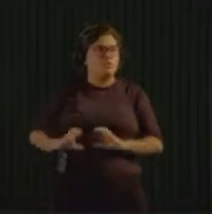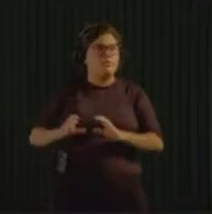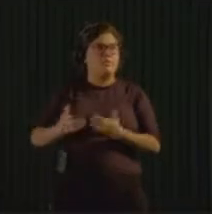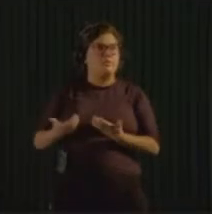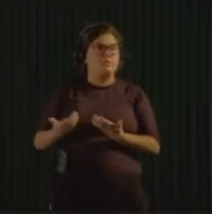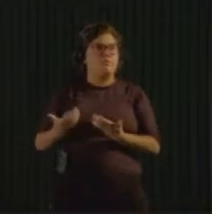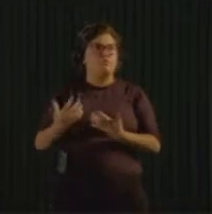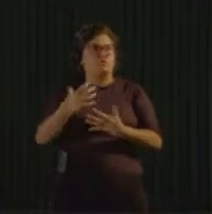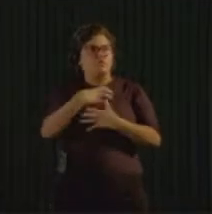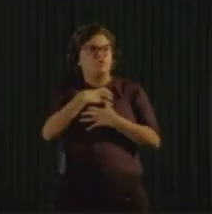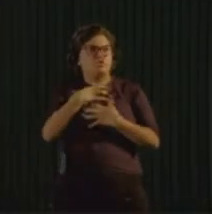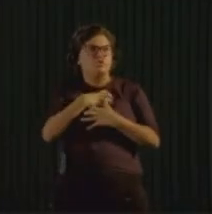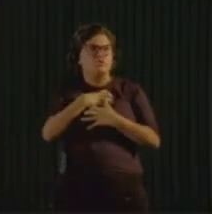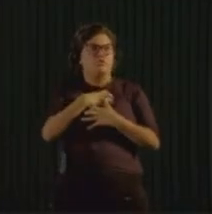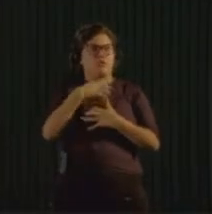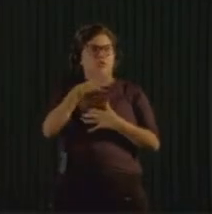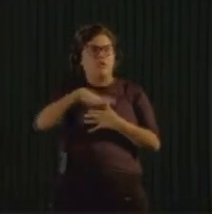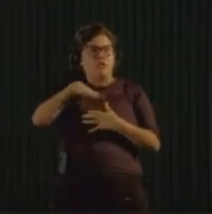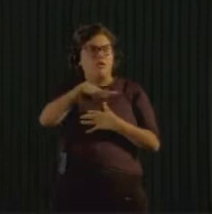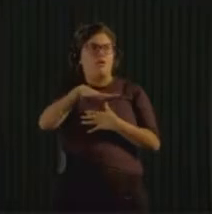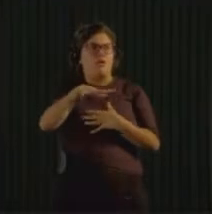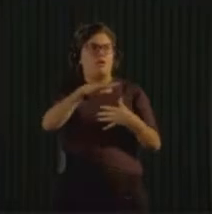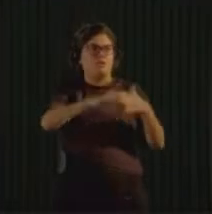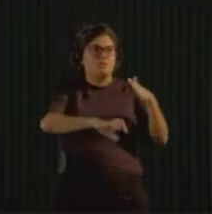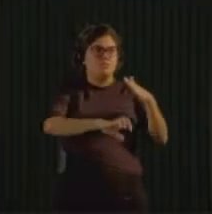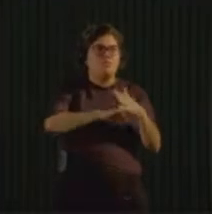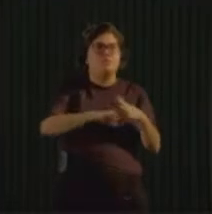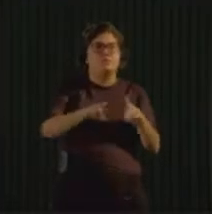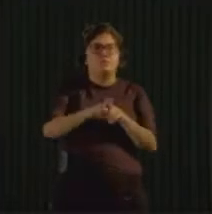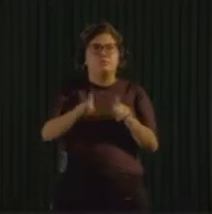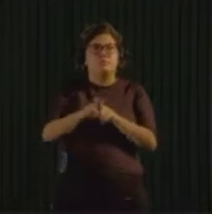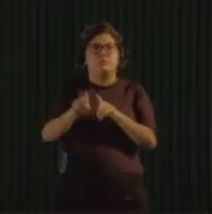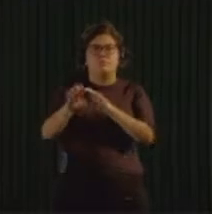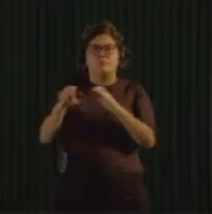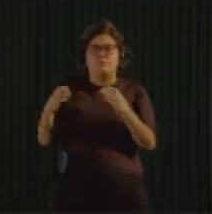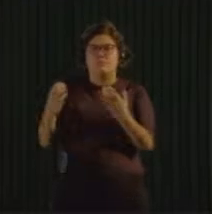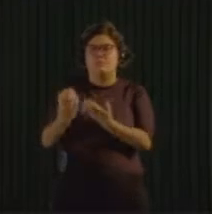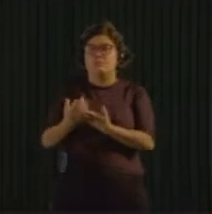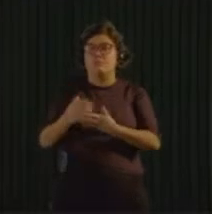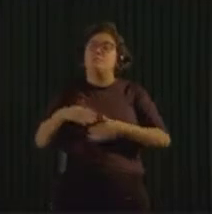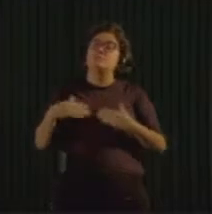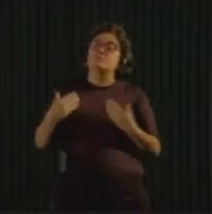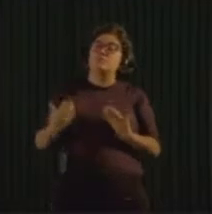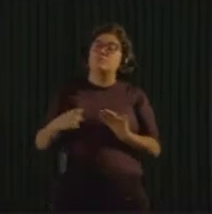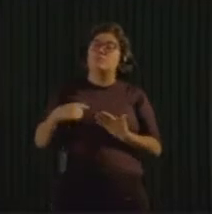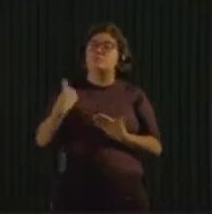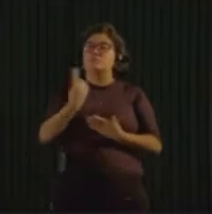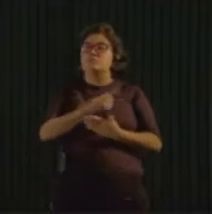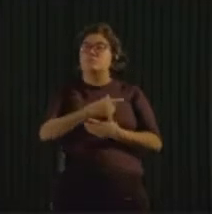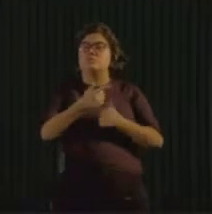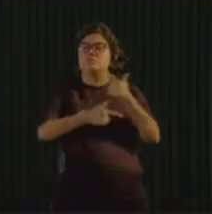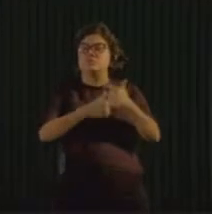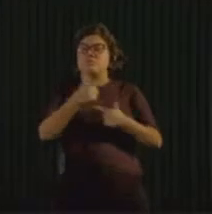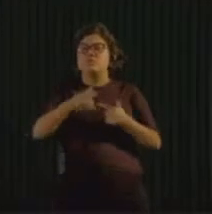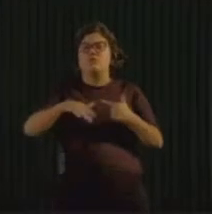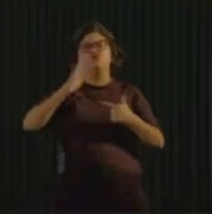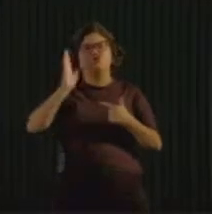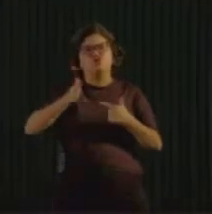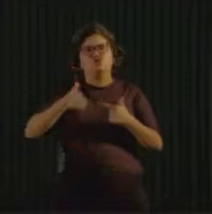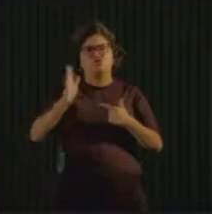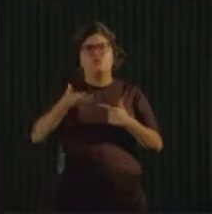in the community levels. So with such, we have worked with different communities and